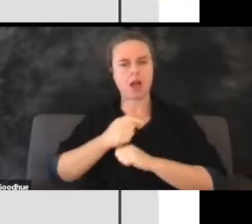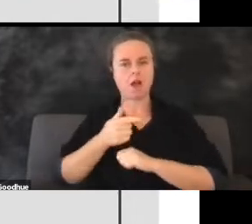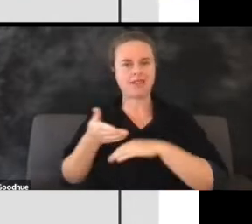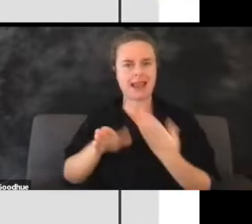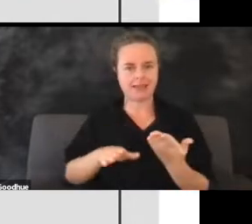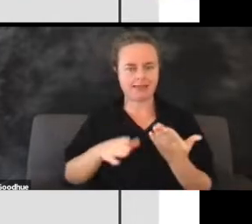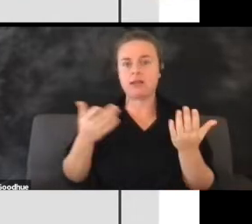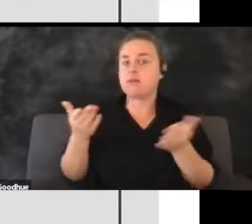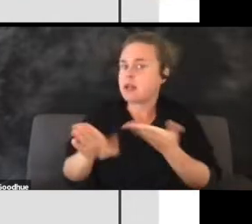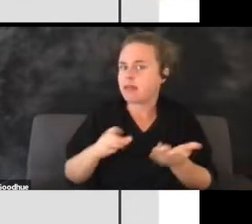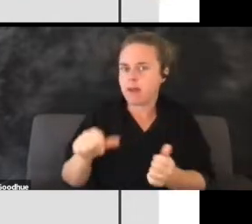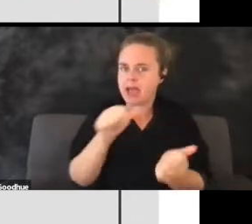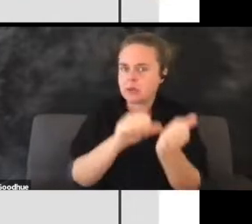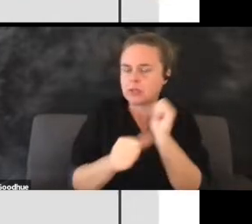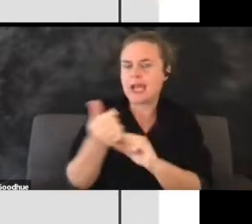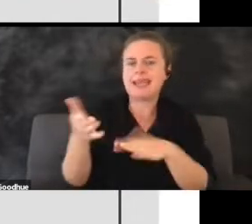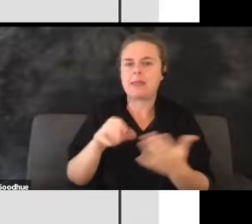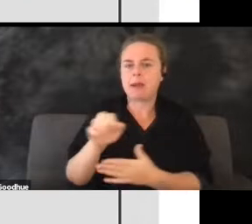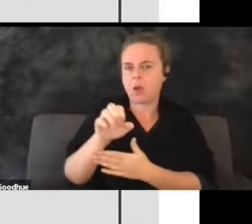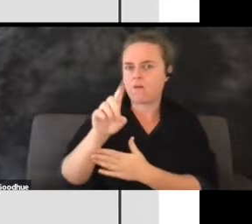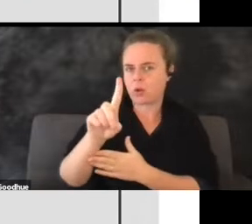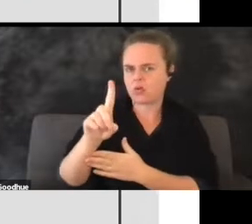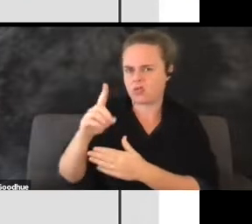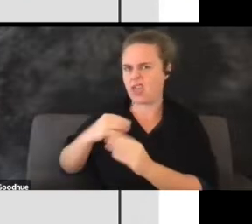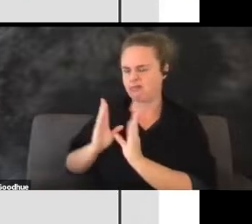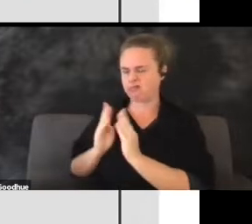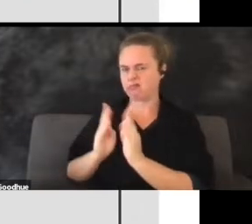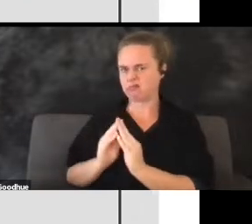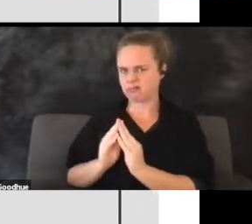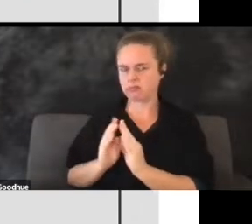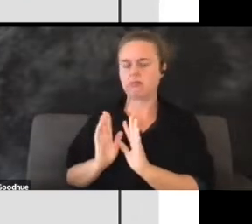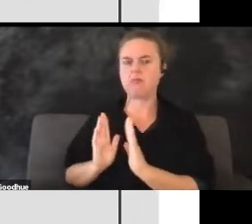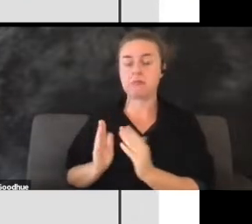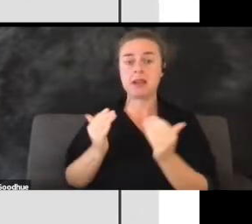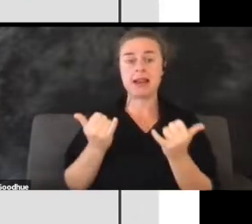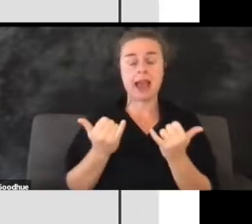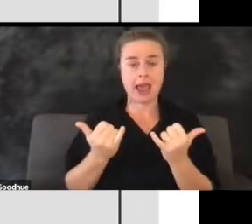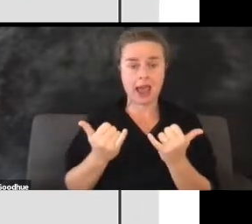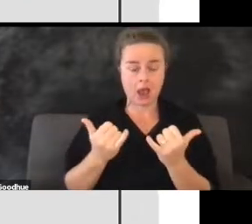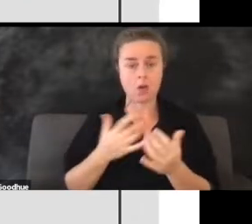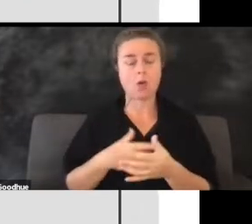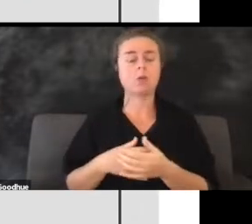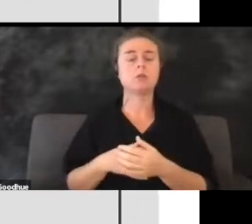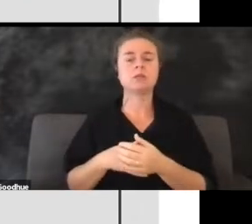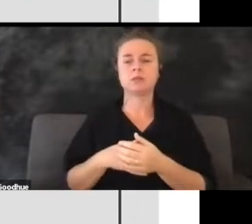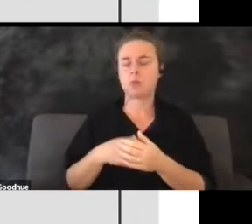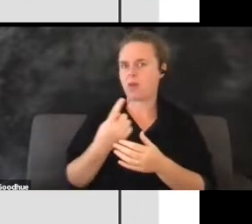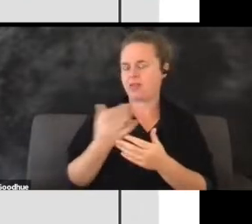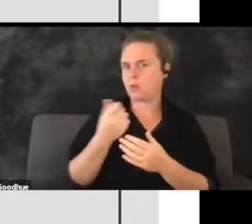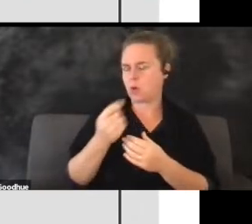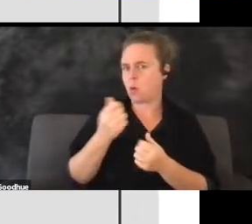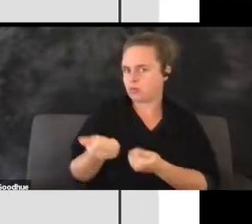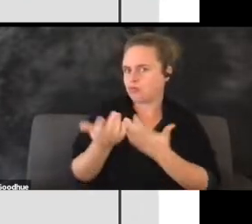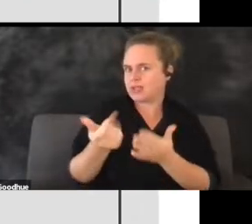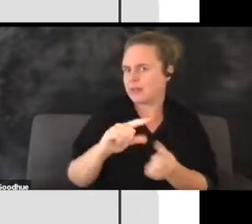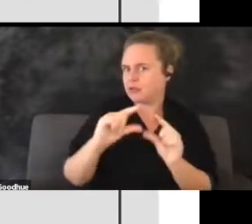death by suicide. And really one of the pieces that we wanted to bring forward to this group is really that the importance of community,